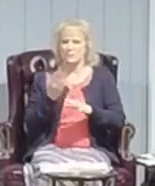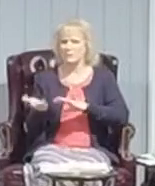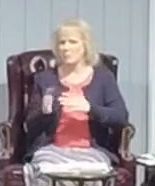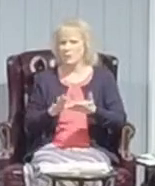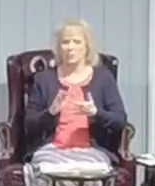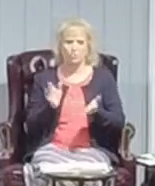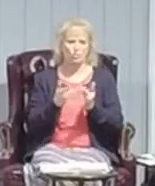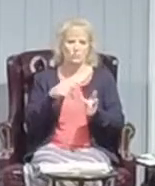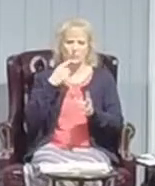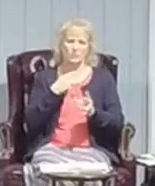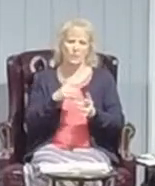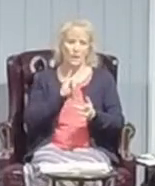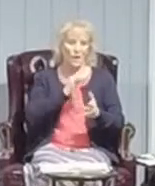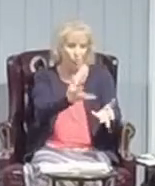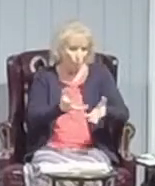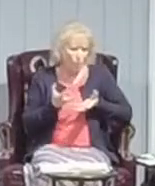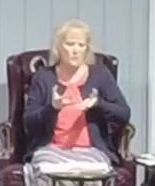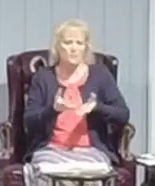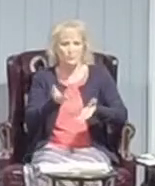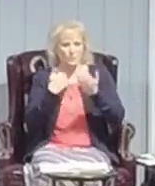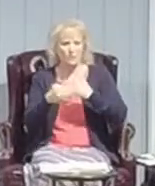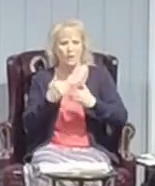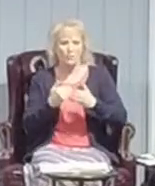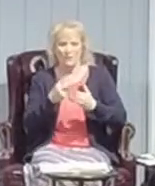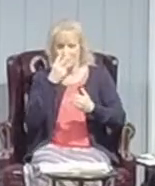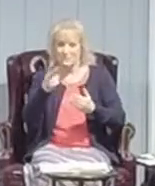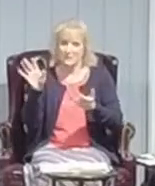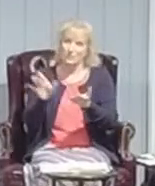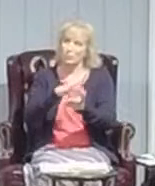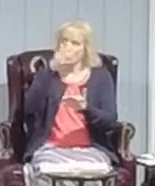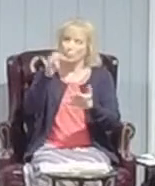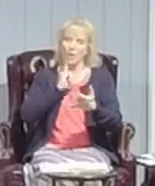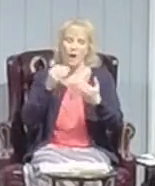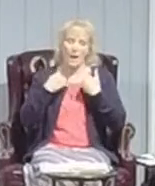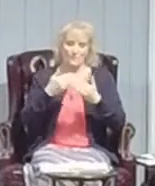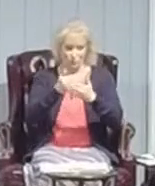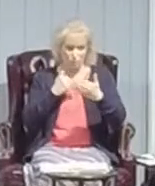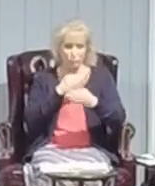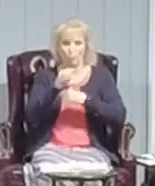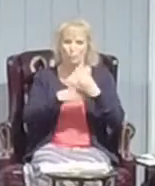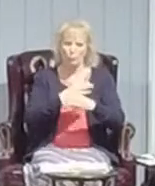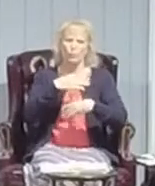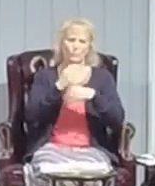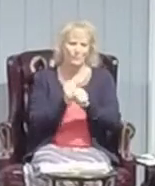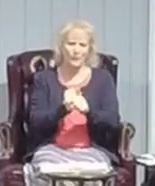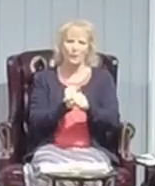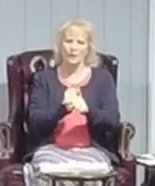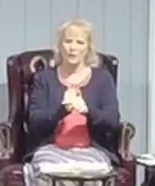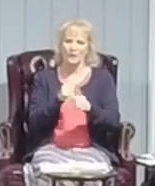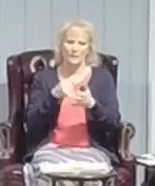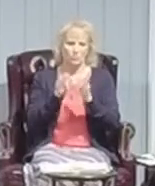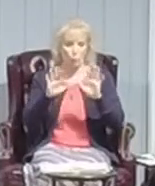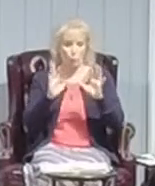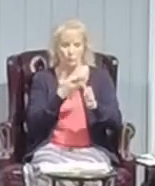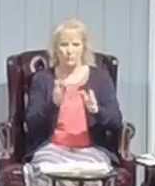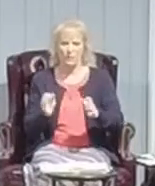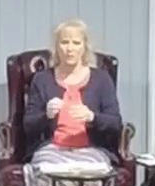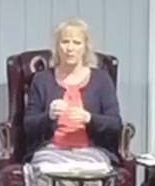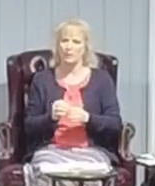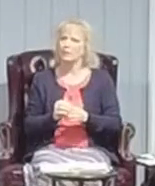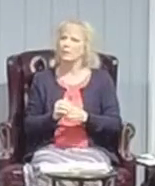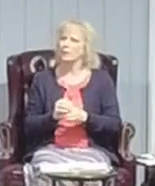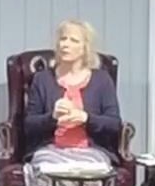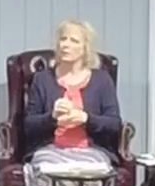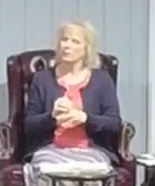want them to come and I want them to see the glory that I had with thee before the world was. It's a wonderful thing. And I think that there's a wonderful,